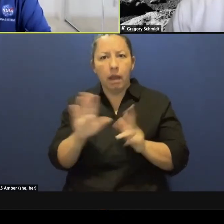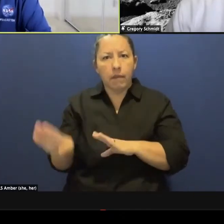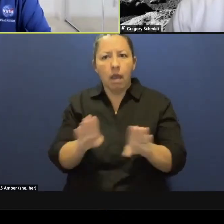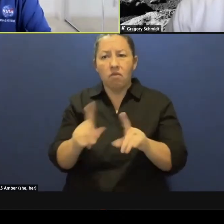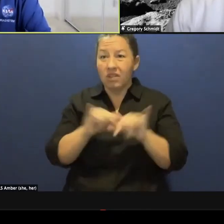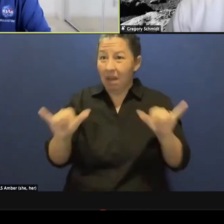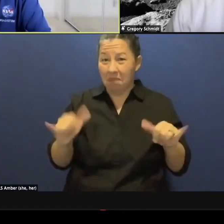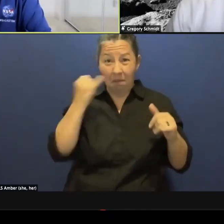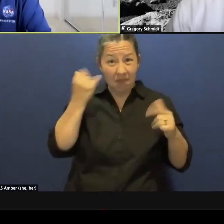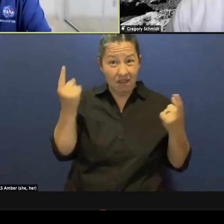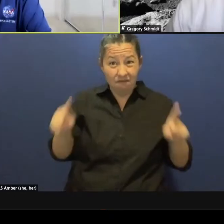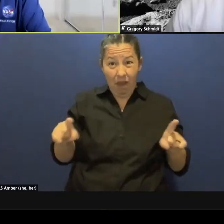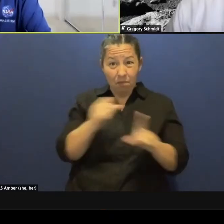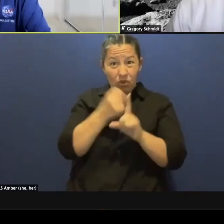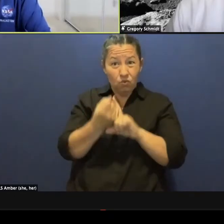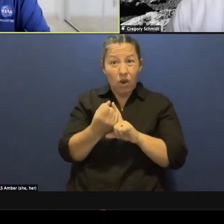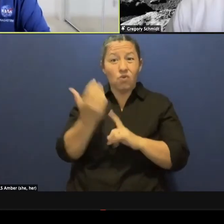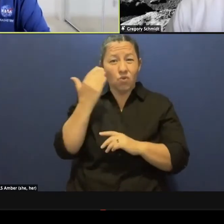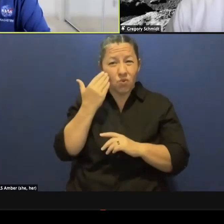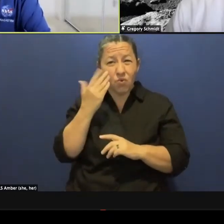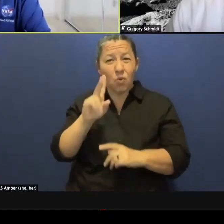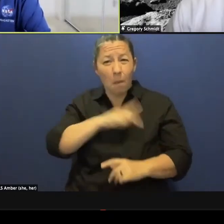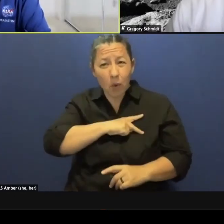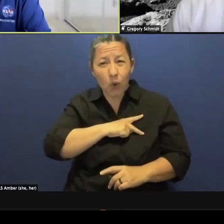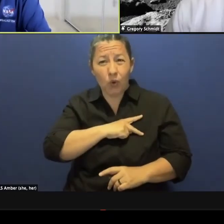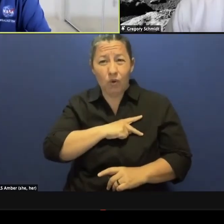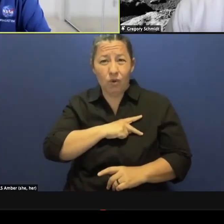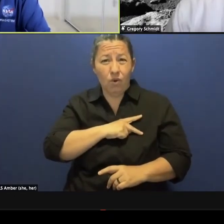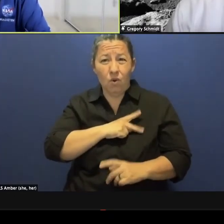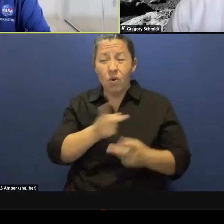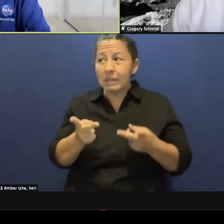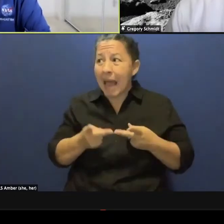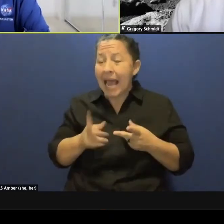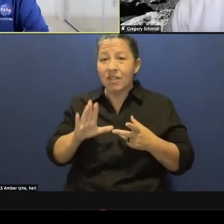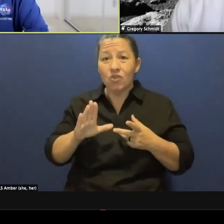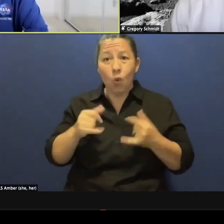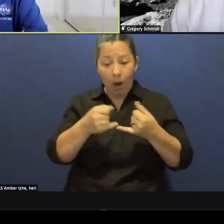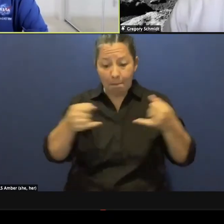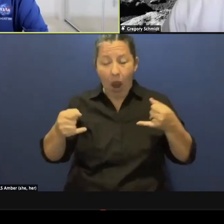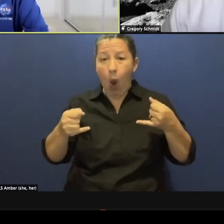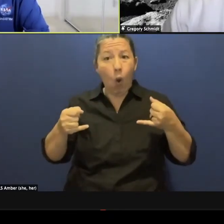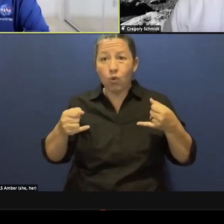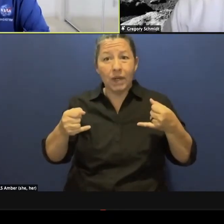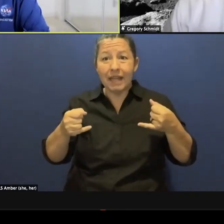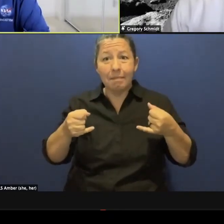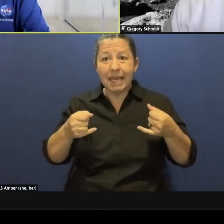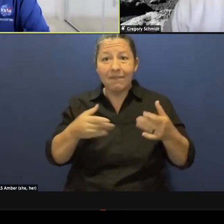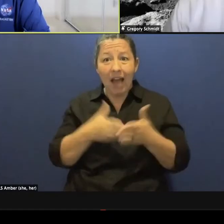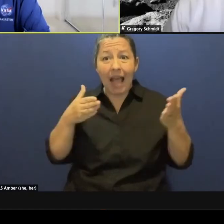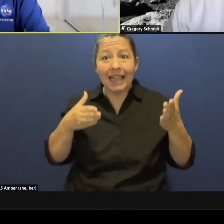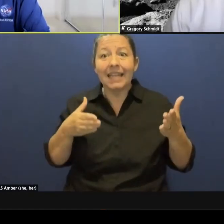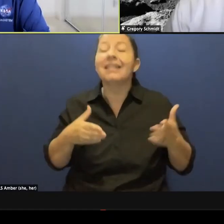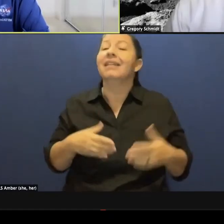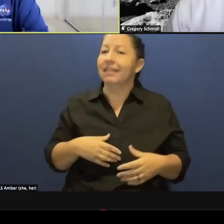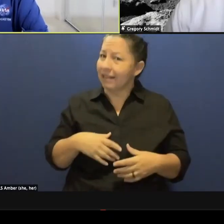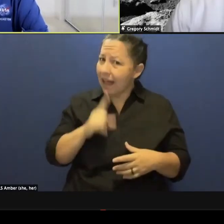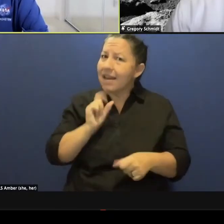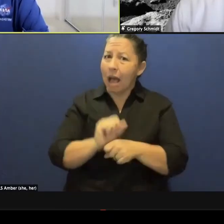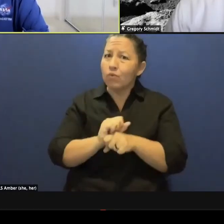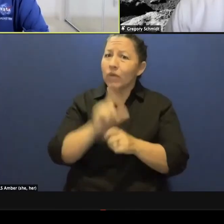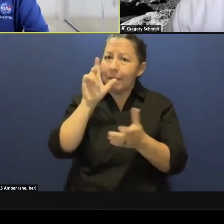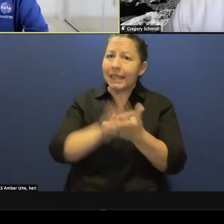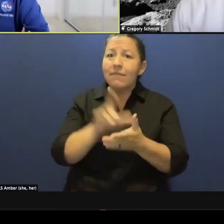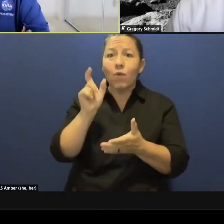where your personal space or your boundaries have been crossed, I absolutely believe you have to be willing to